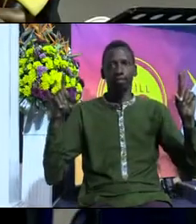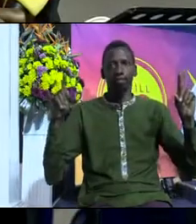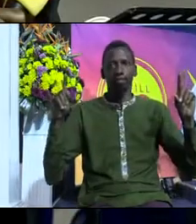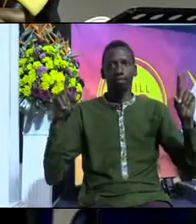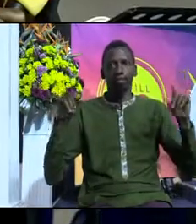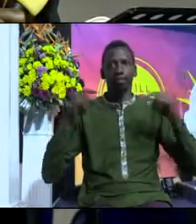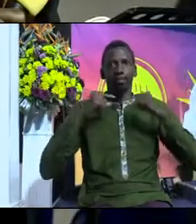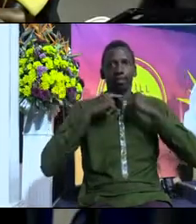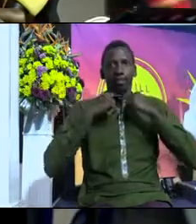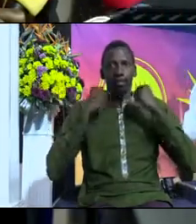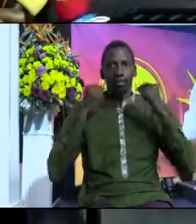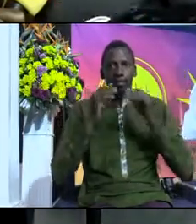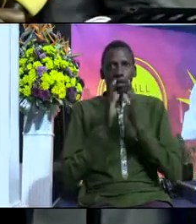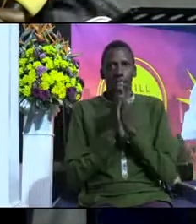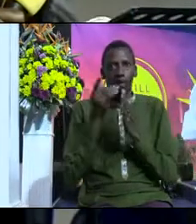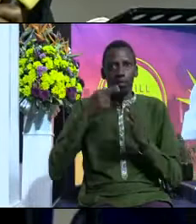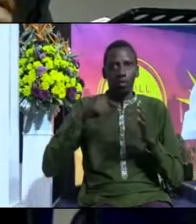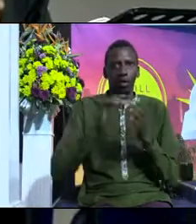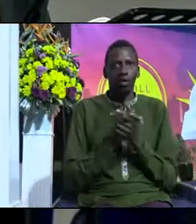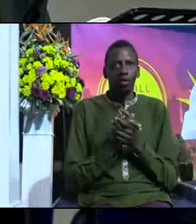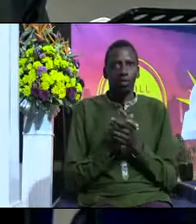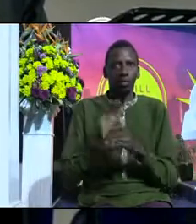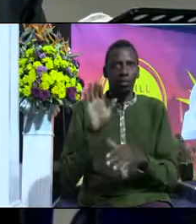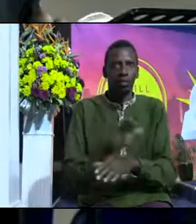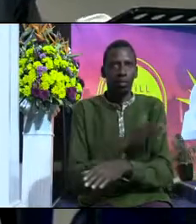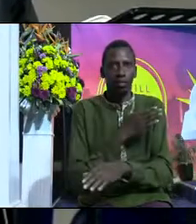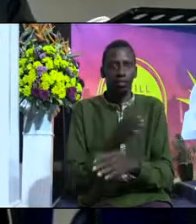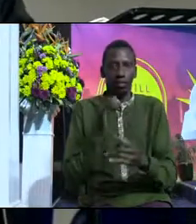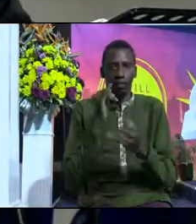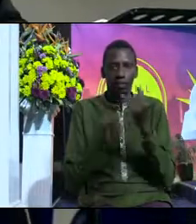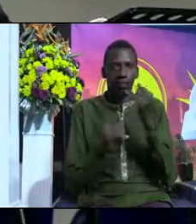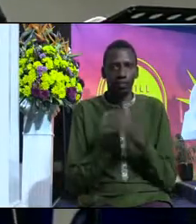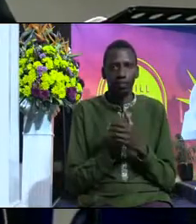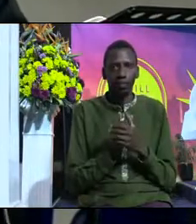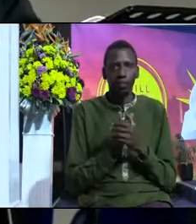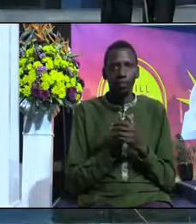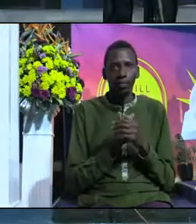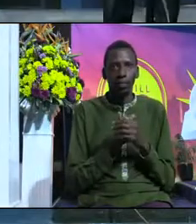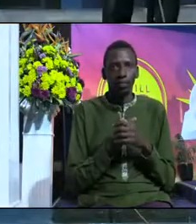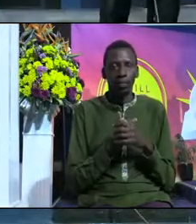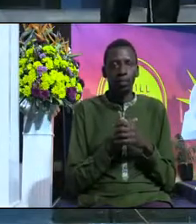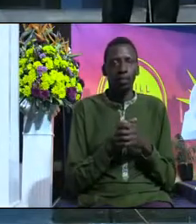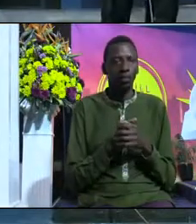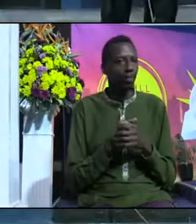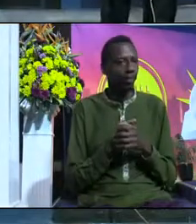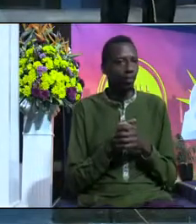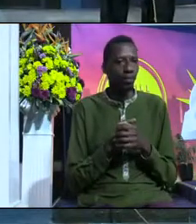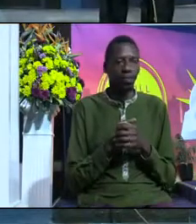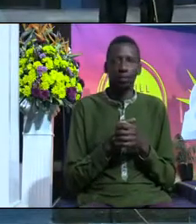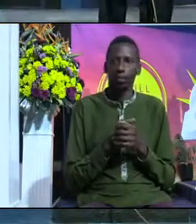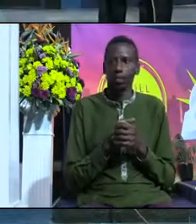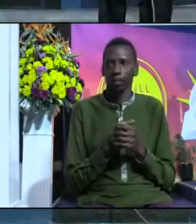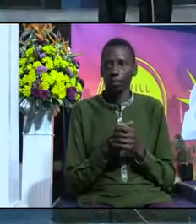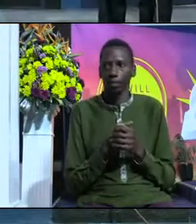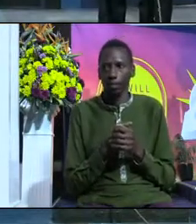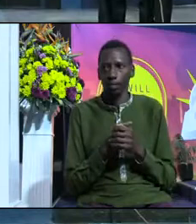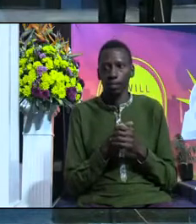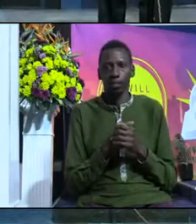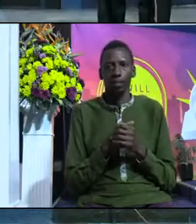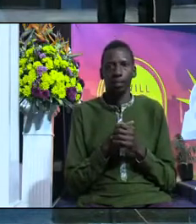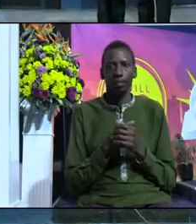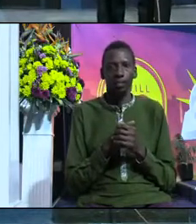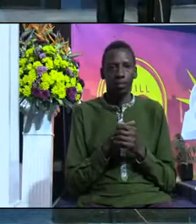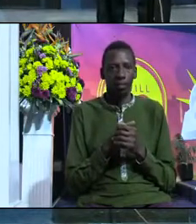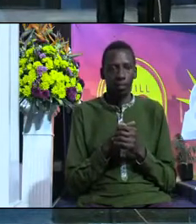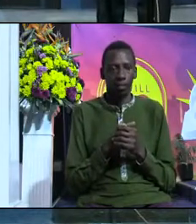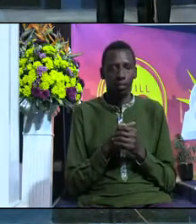it. Pastor, pray for us. Let's sing that last stanza again. Jesus, make me wholly thine. And our pastor will pray for us, and then we'll